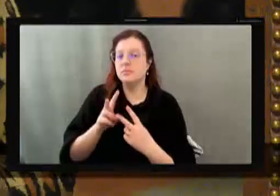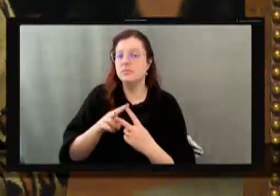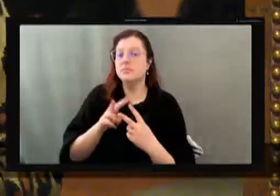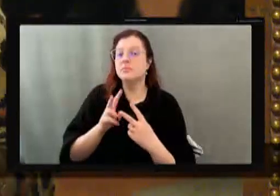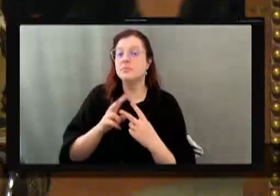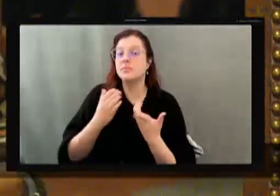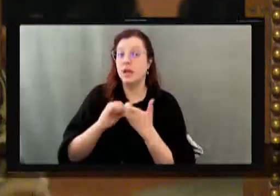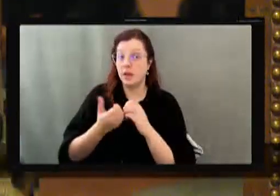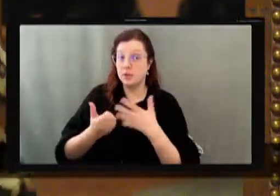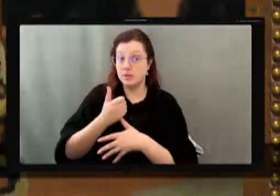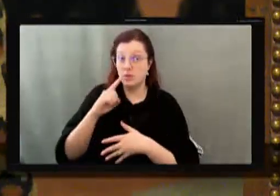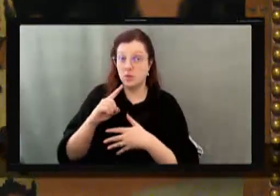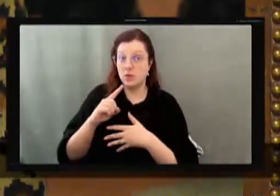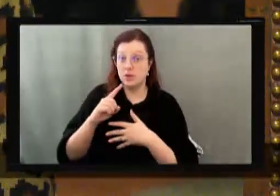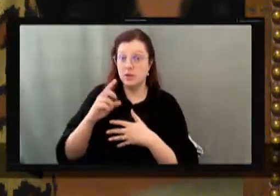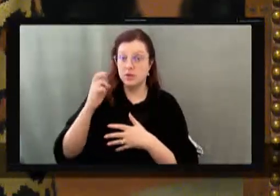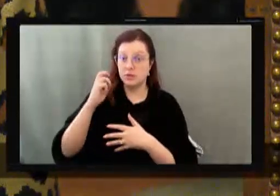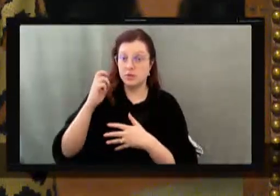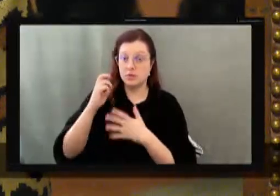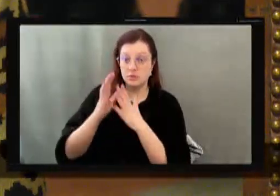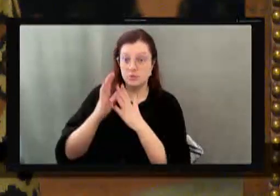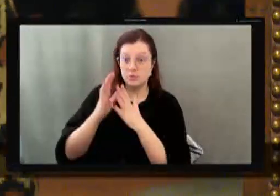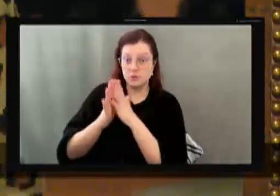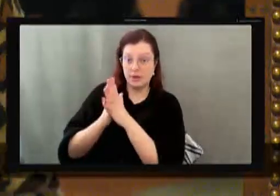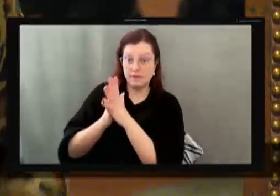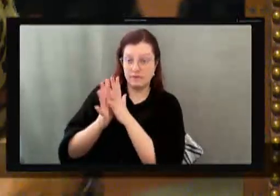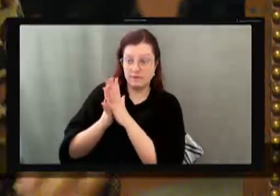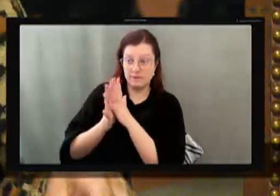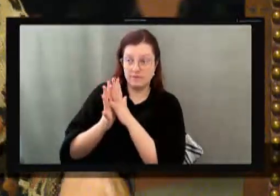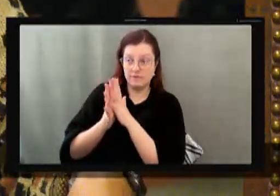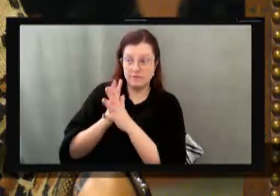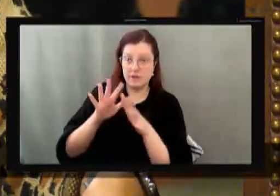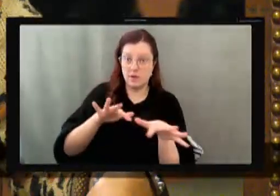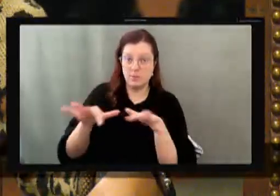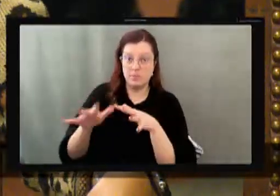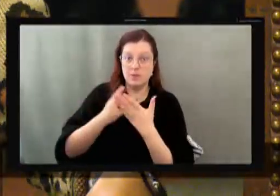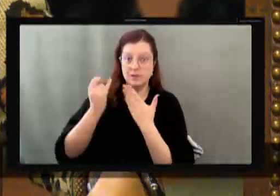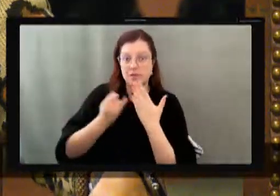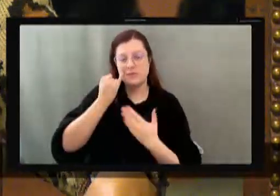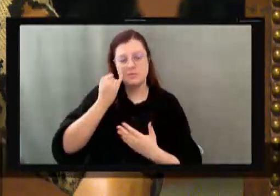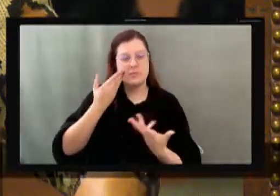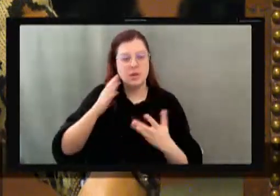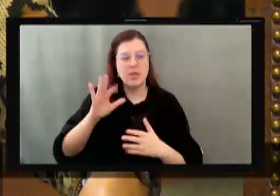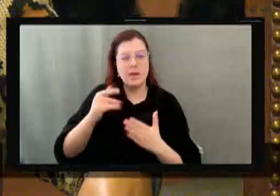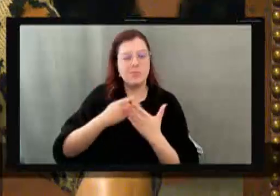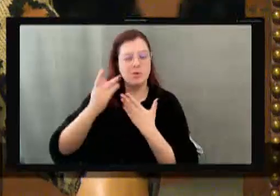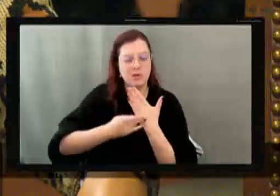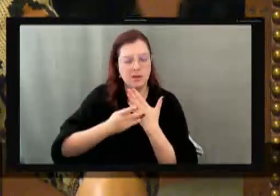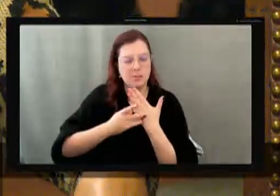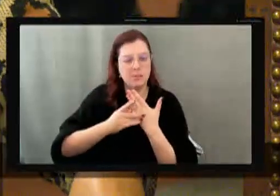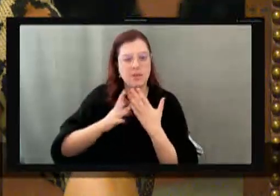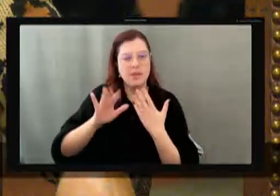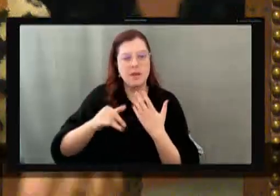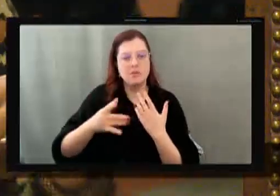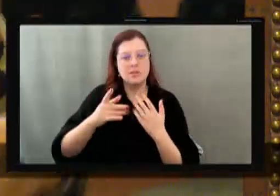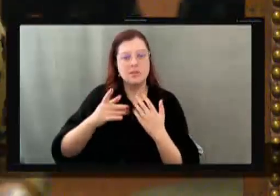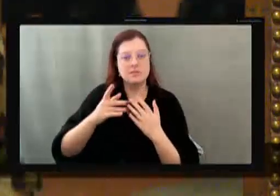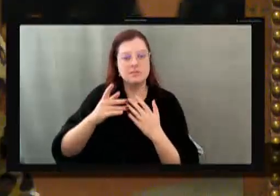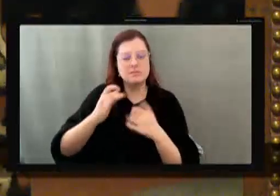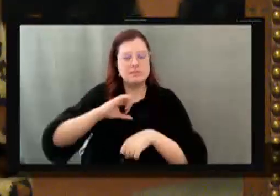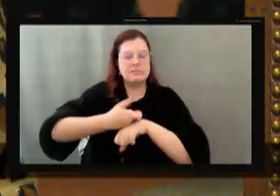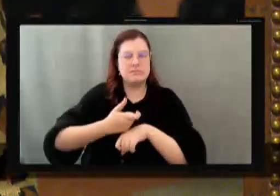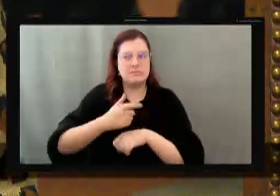calming projects. And so for anybody who's not familiar with that program, that was launched in 2019, I believe, in the